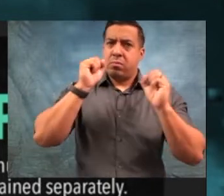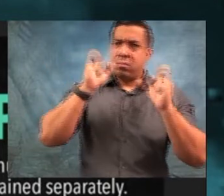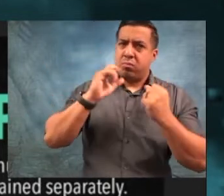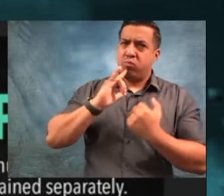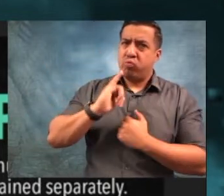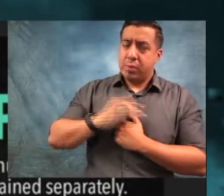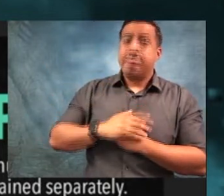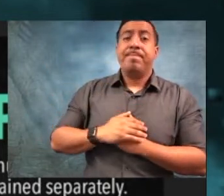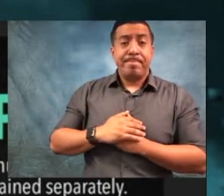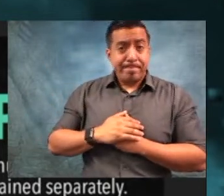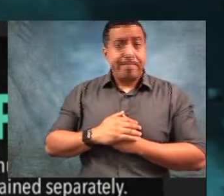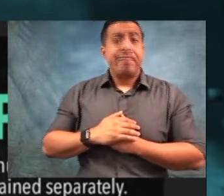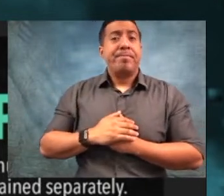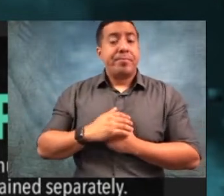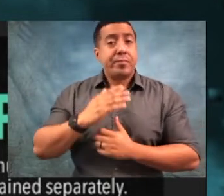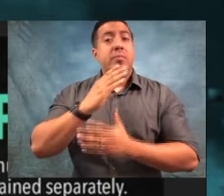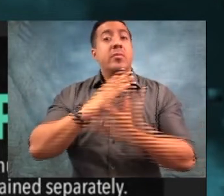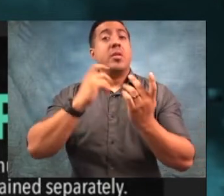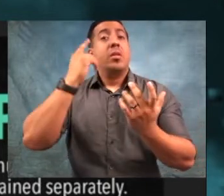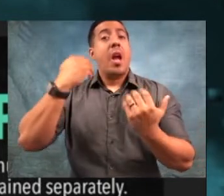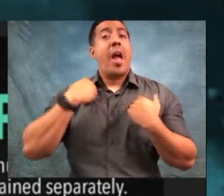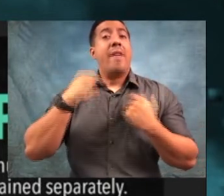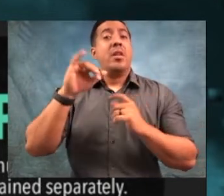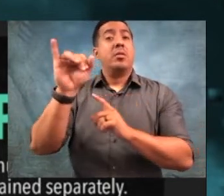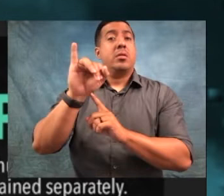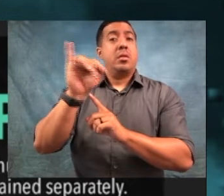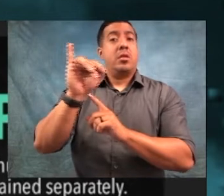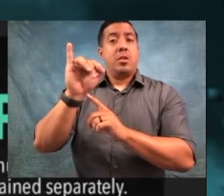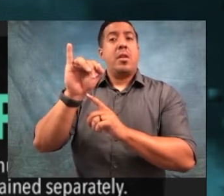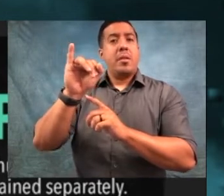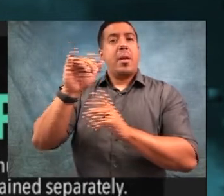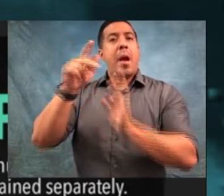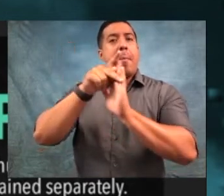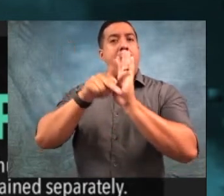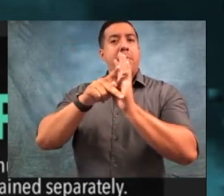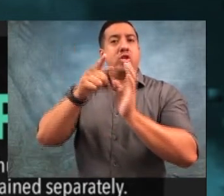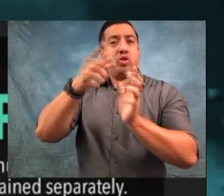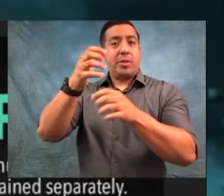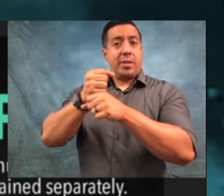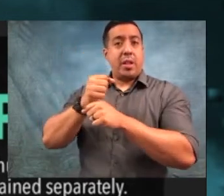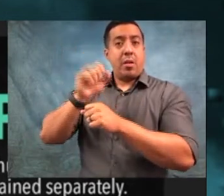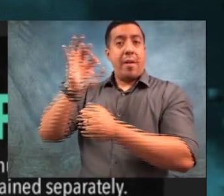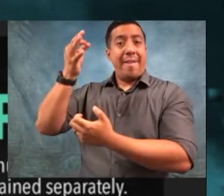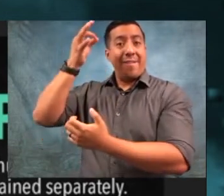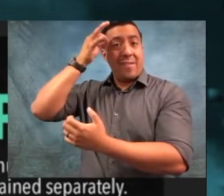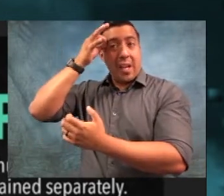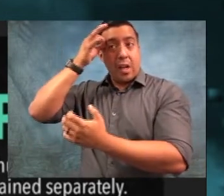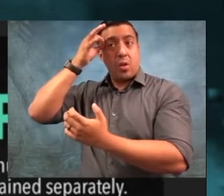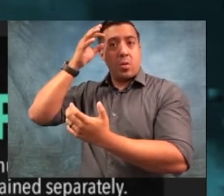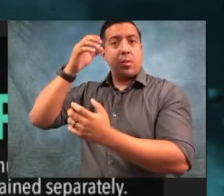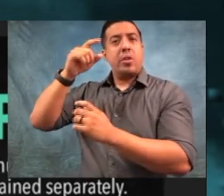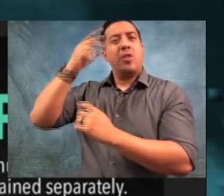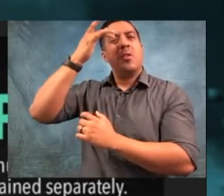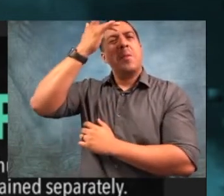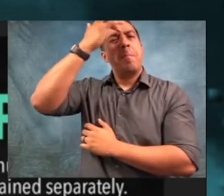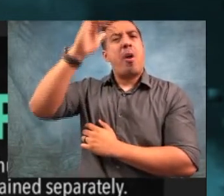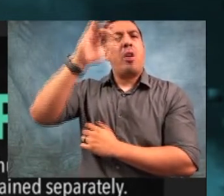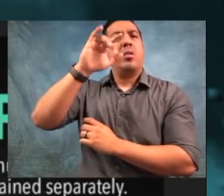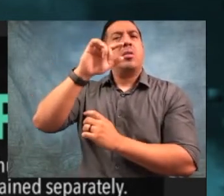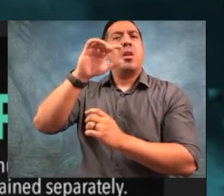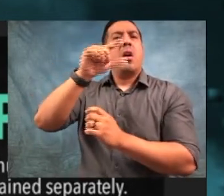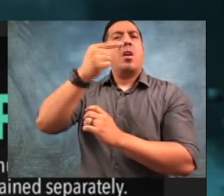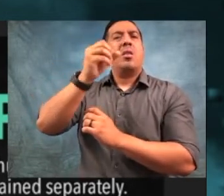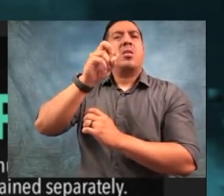that's surprising to many people, but there is a supplemental flood insurance policy you can get through the federal government